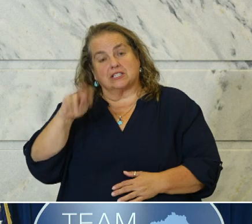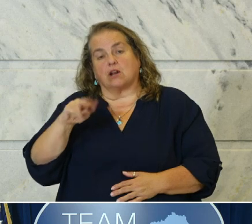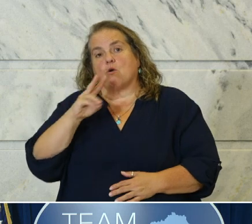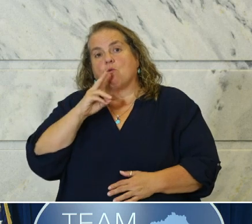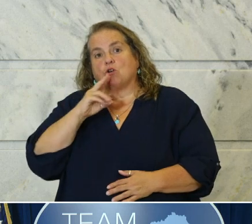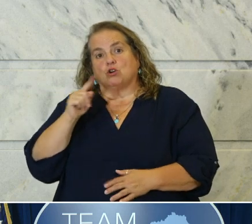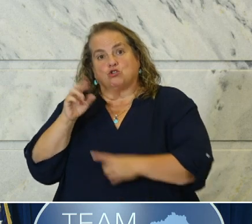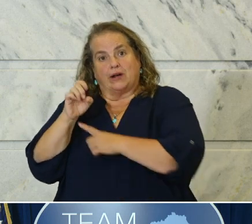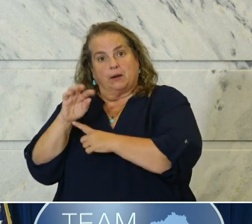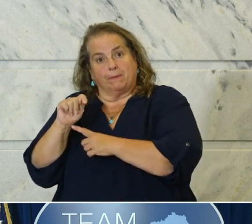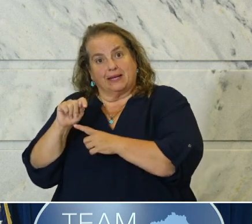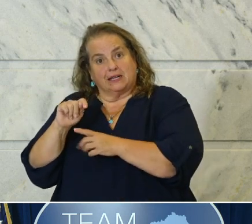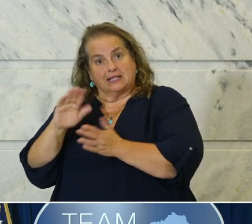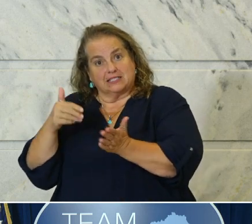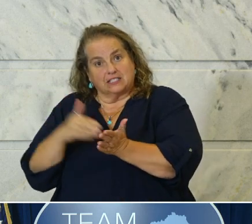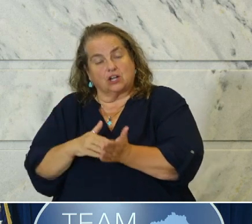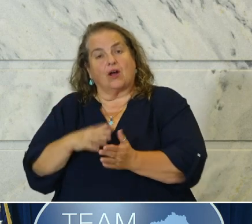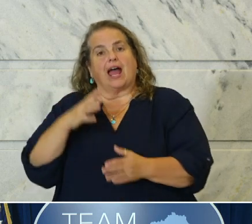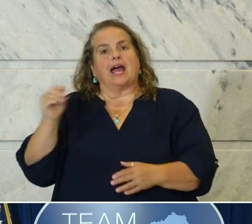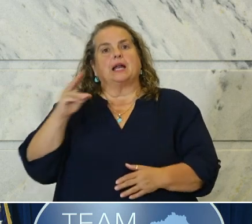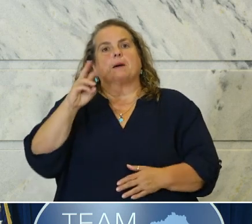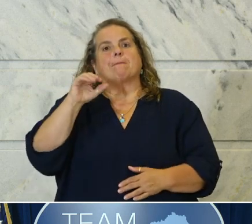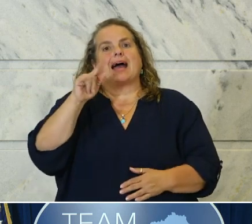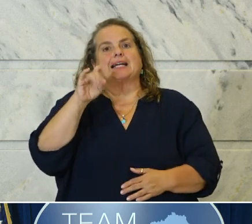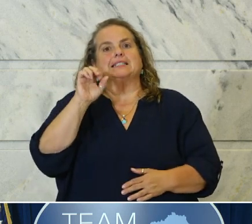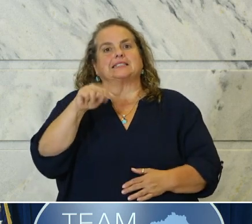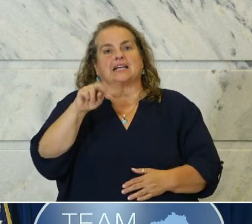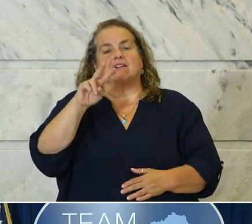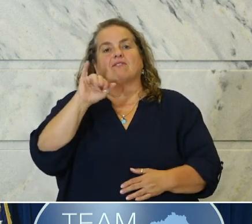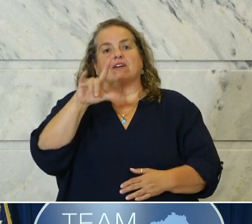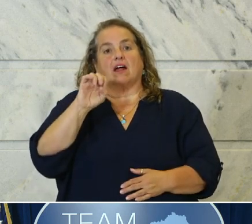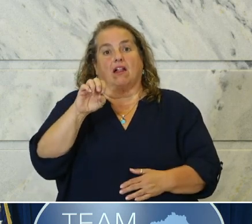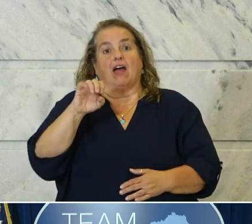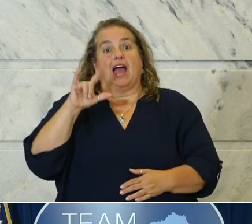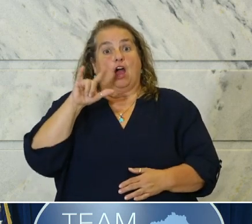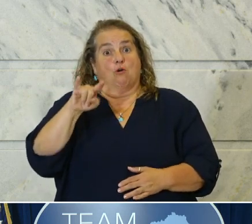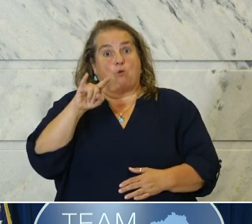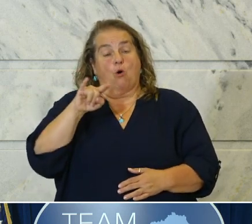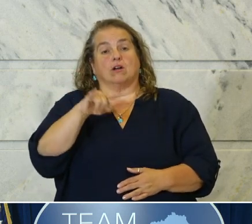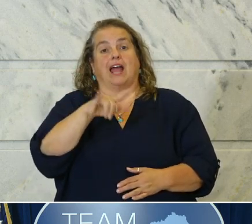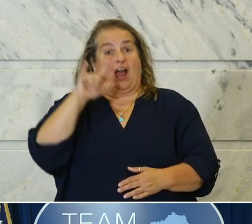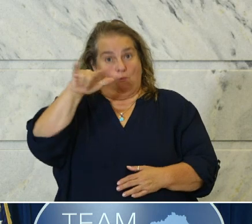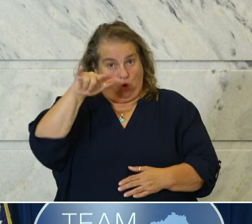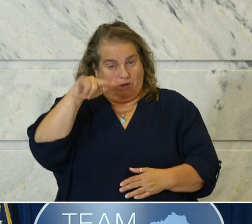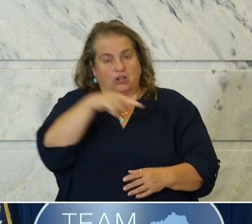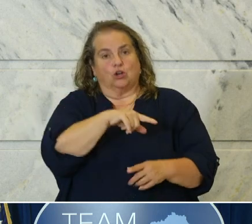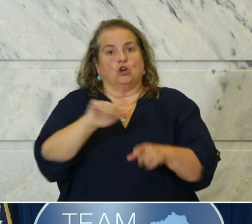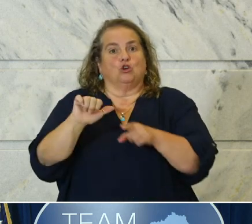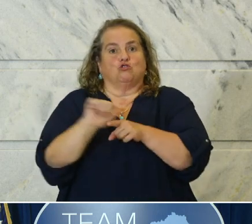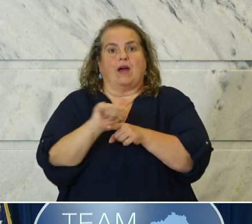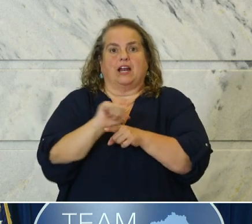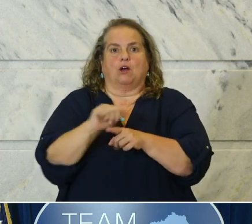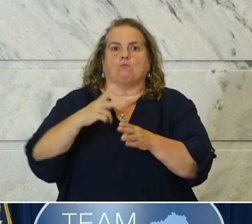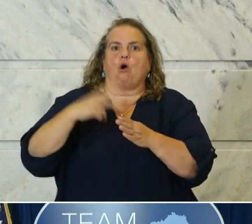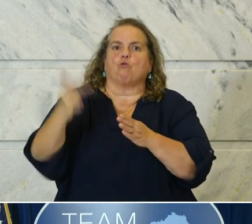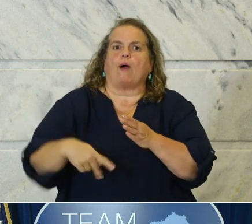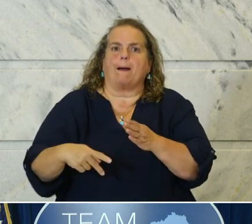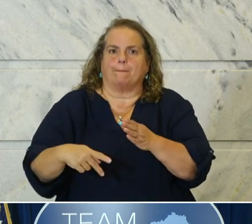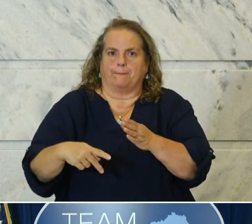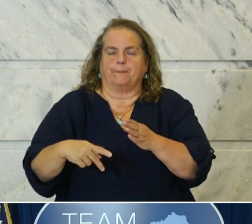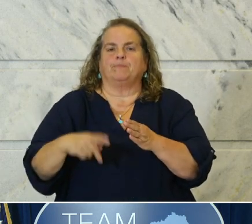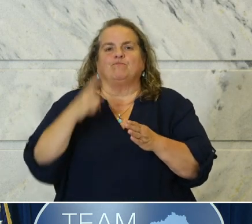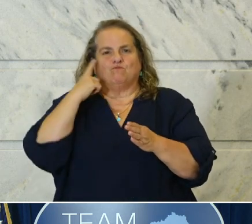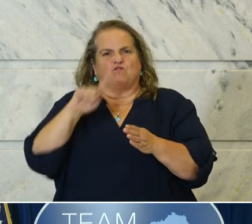hangar at the Madisonville Regional Airport for a training program, and it'll provide software engineering training in